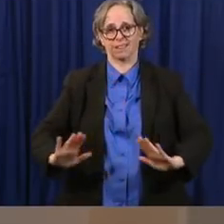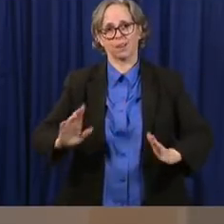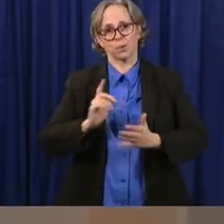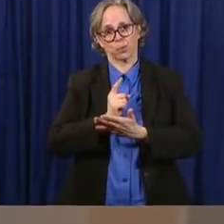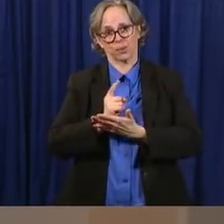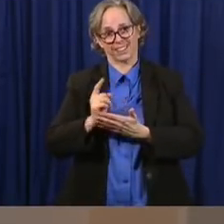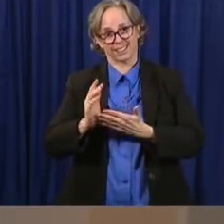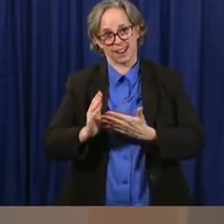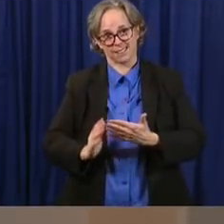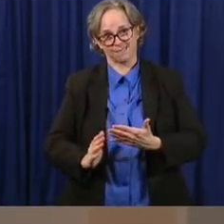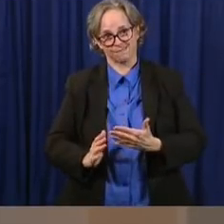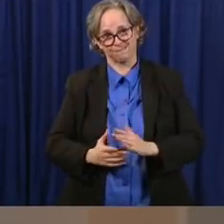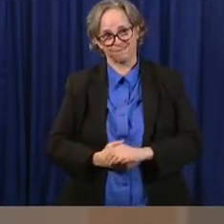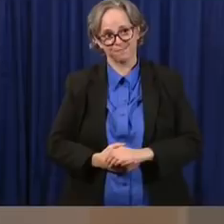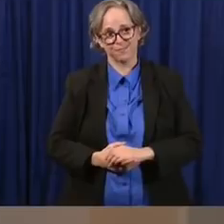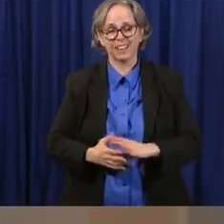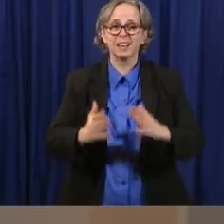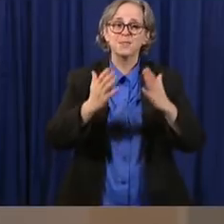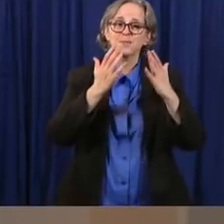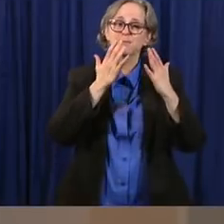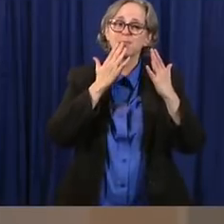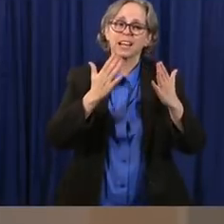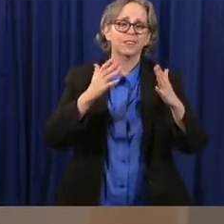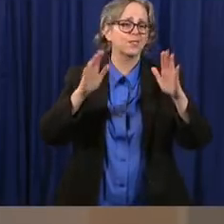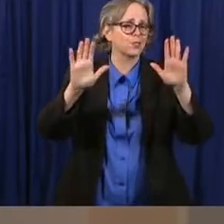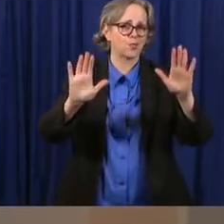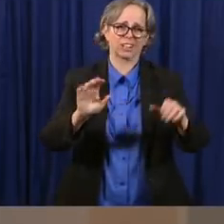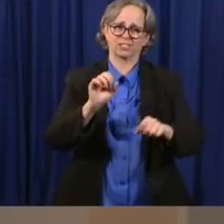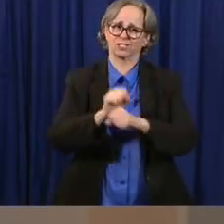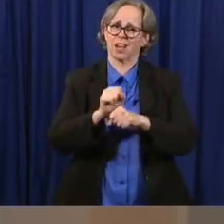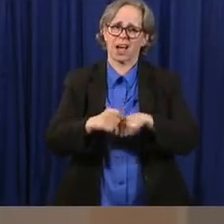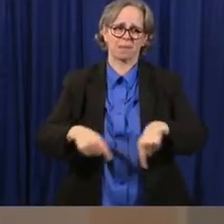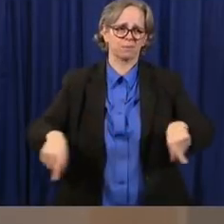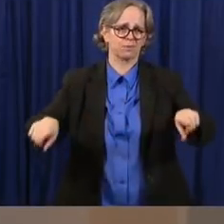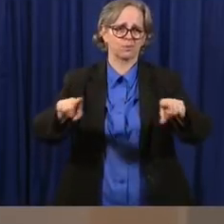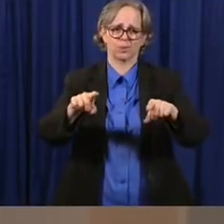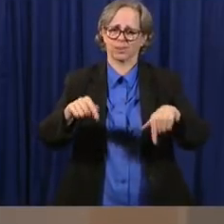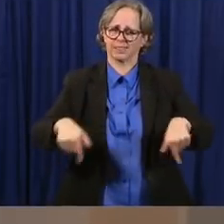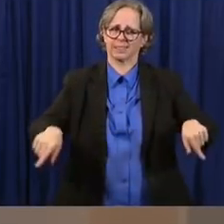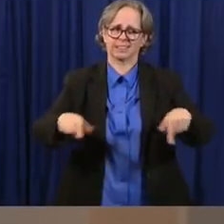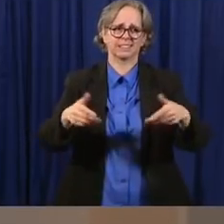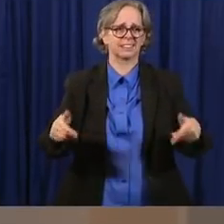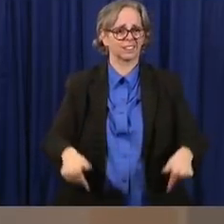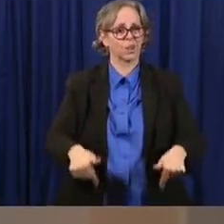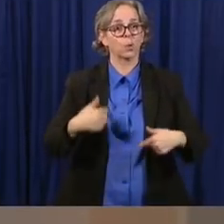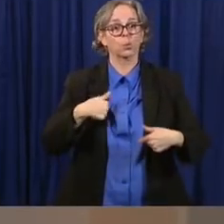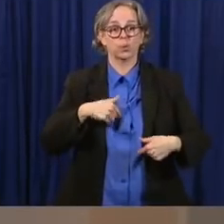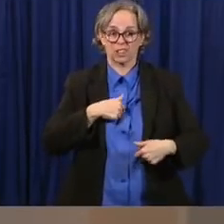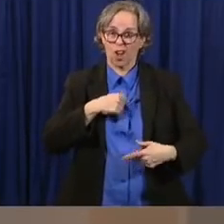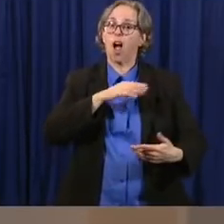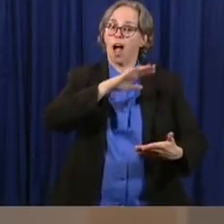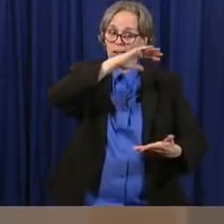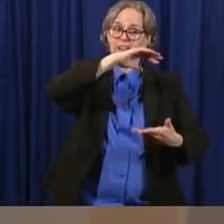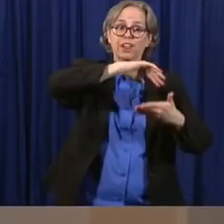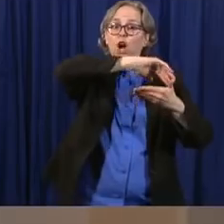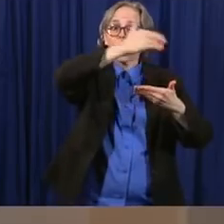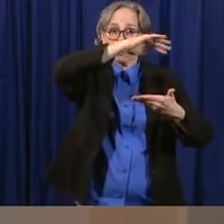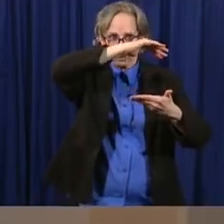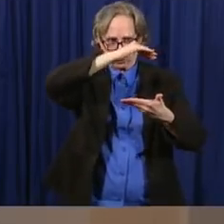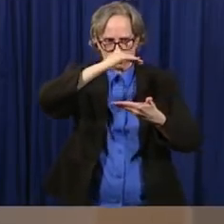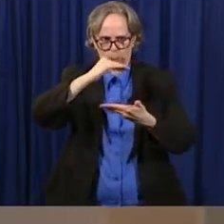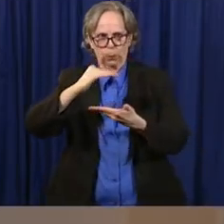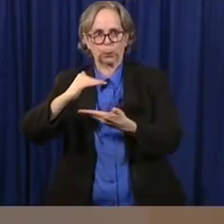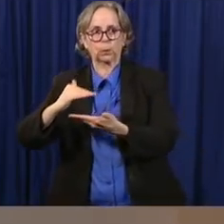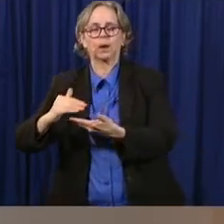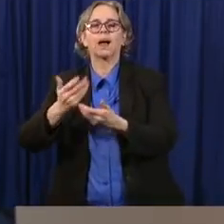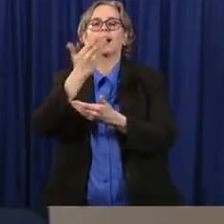thank you for the great job you're doing out across the state. We're flattening the curve, thanks to you, and God bless you all.